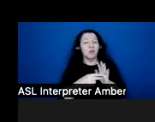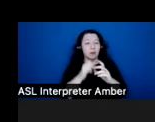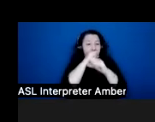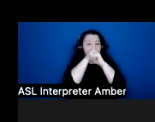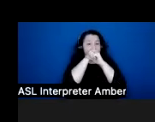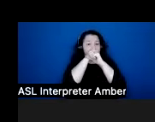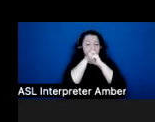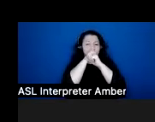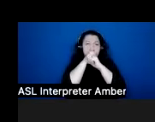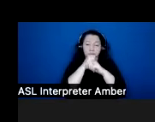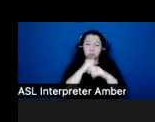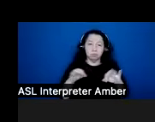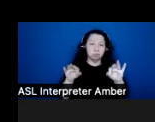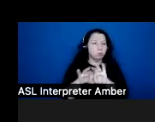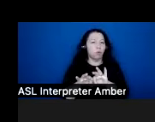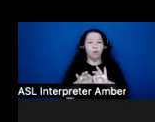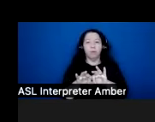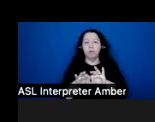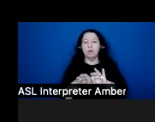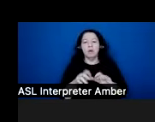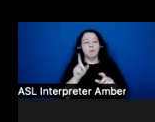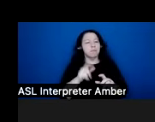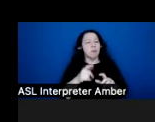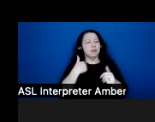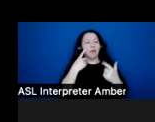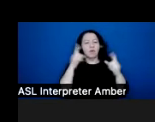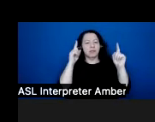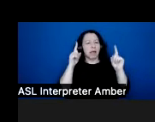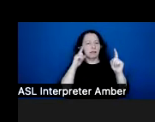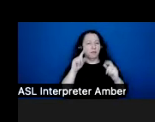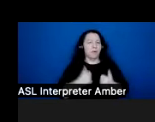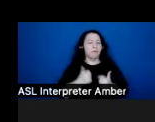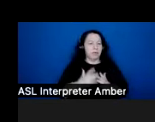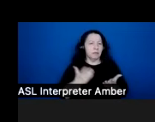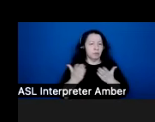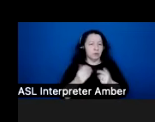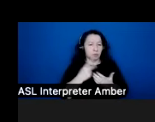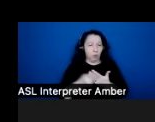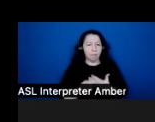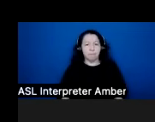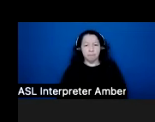the key to the success of the victim services programs.